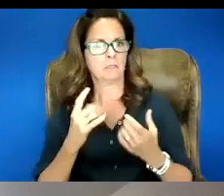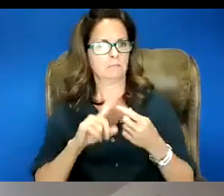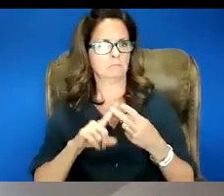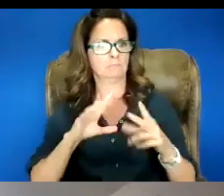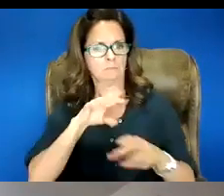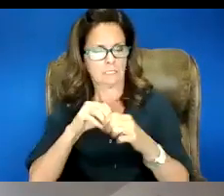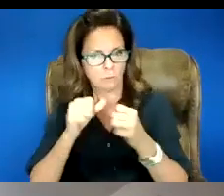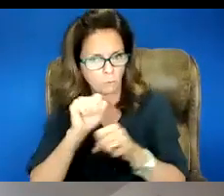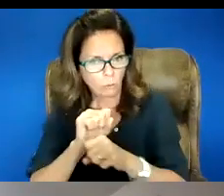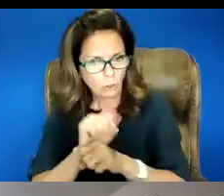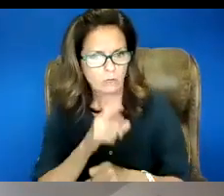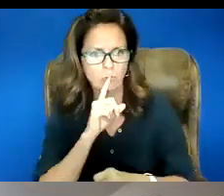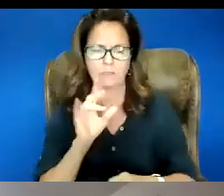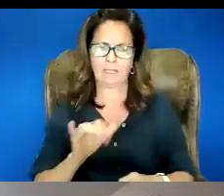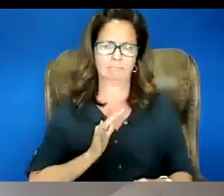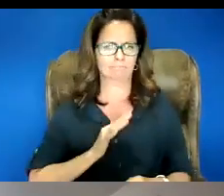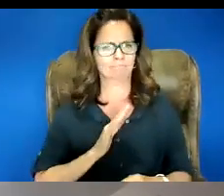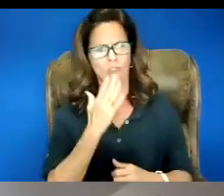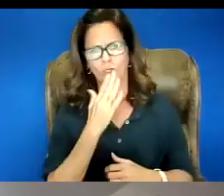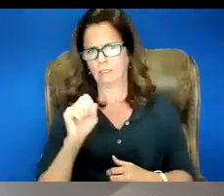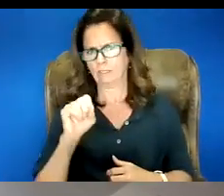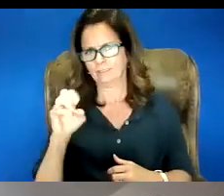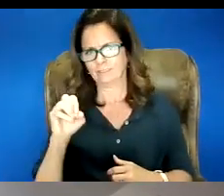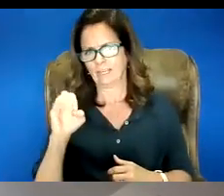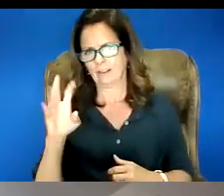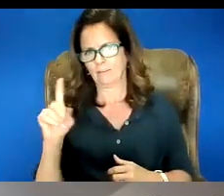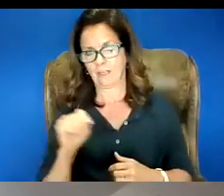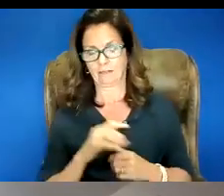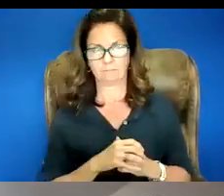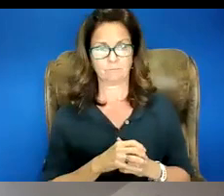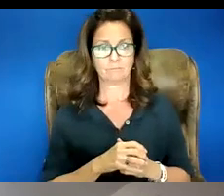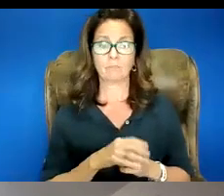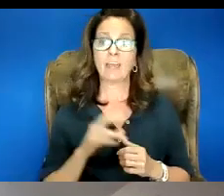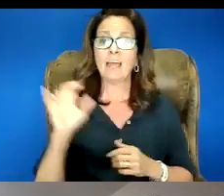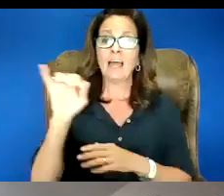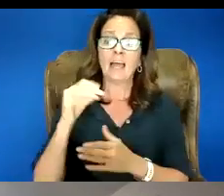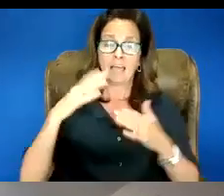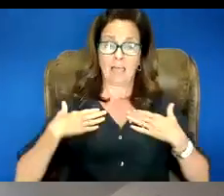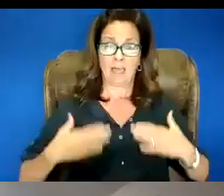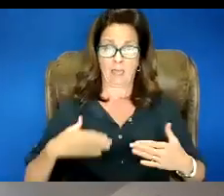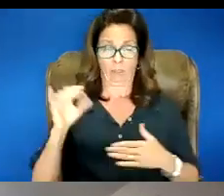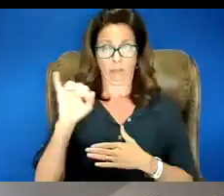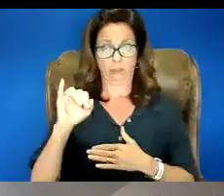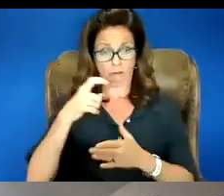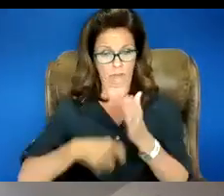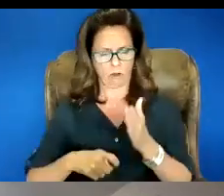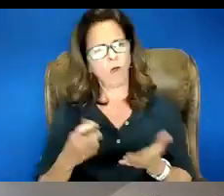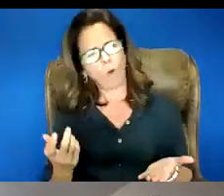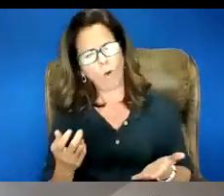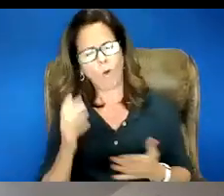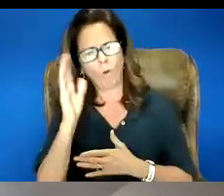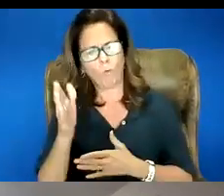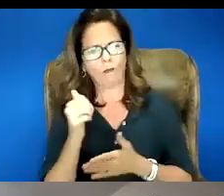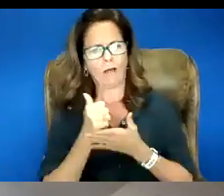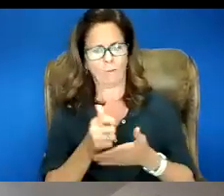this program. And so as far as health insurance costs, yeah, it will help us control those costs so that we can